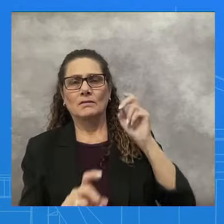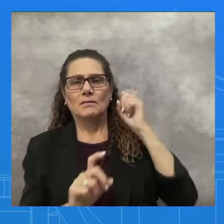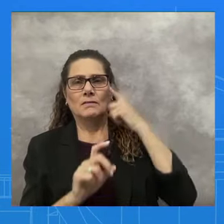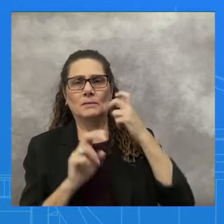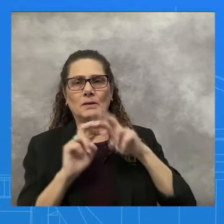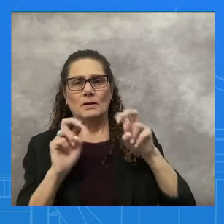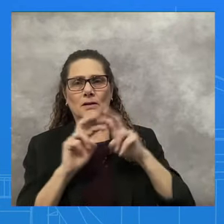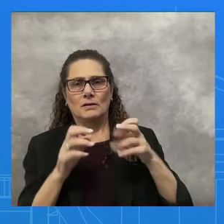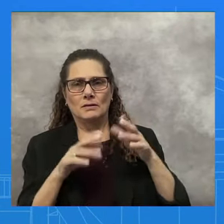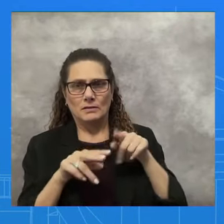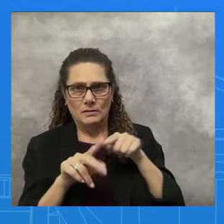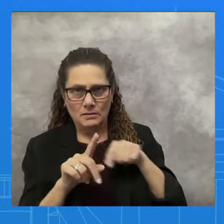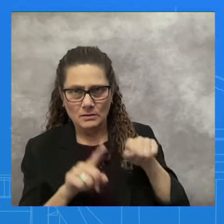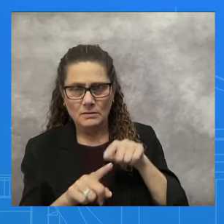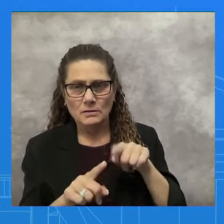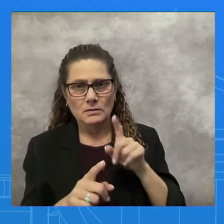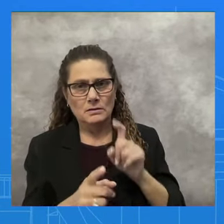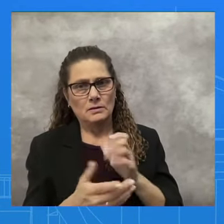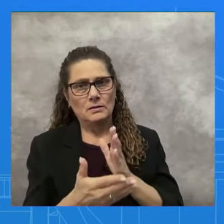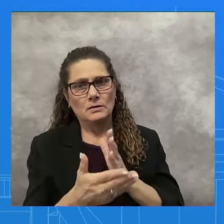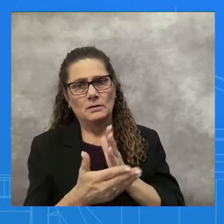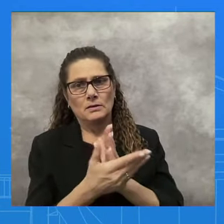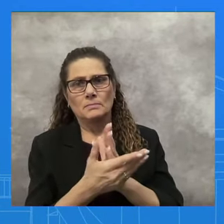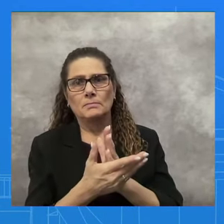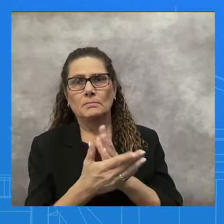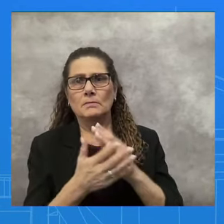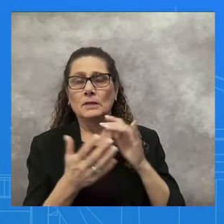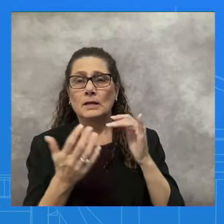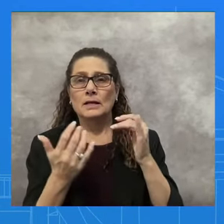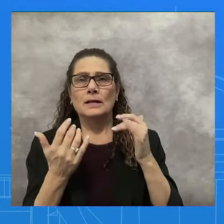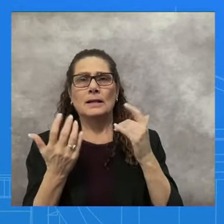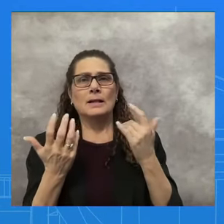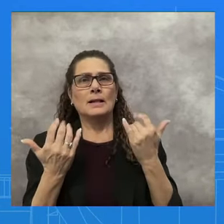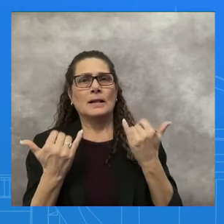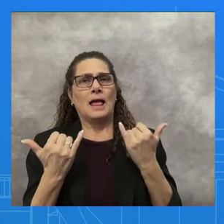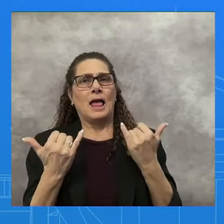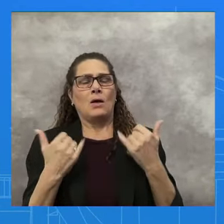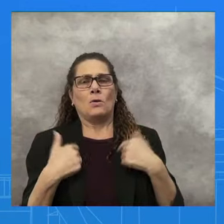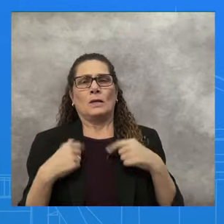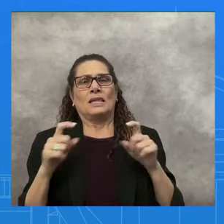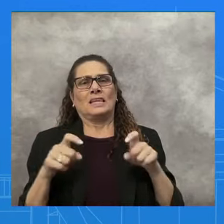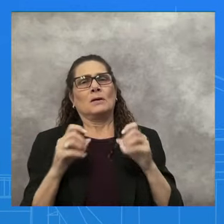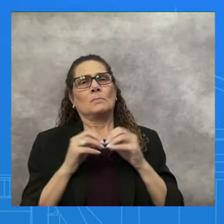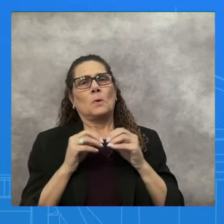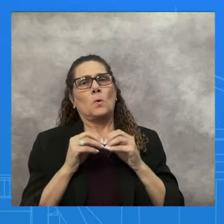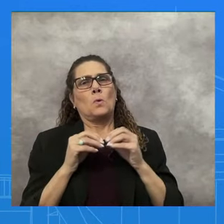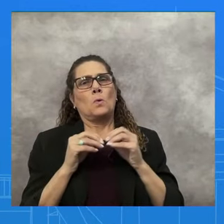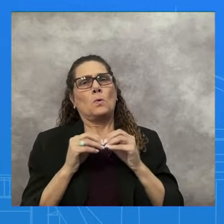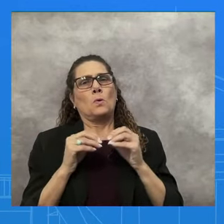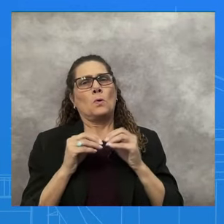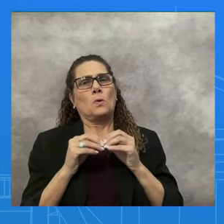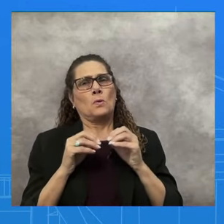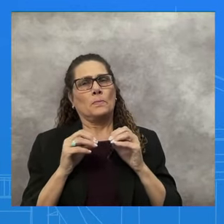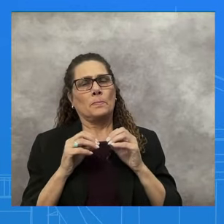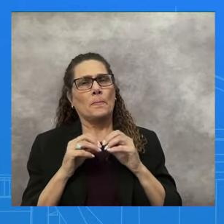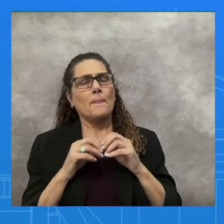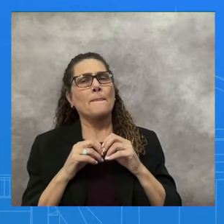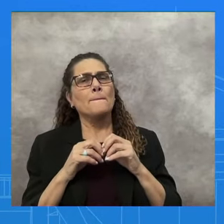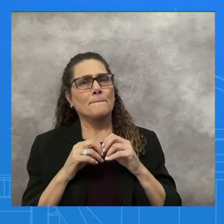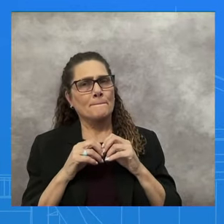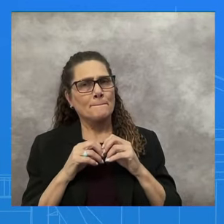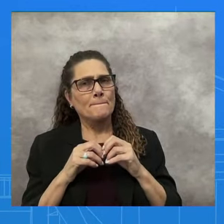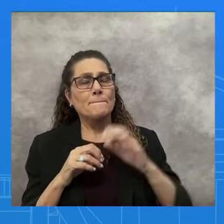took. So look, we need to do more. But the president has taken this very seriously from the first couple of months